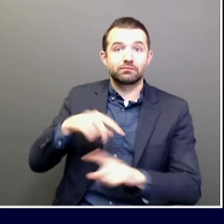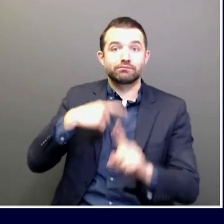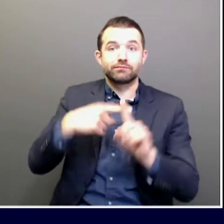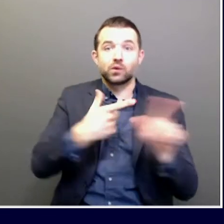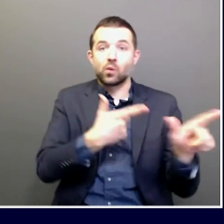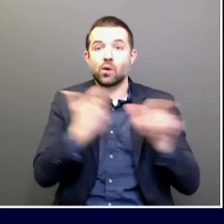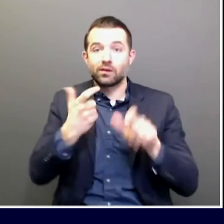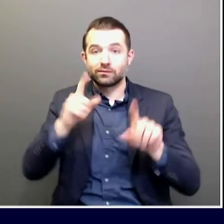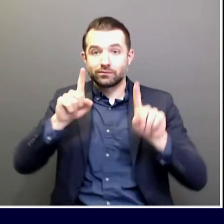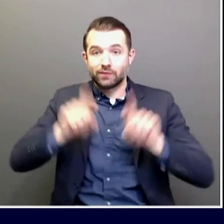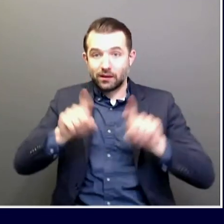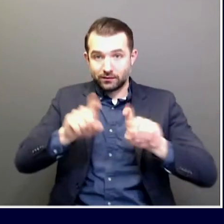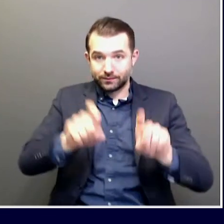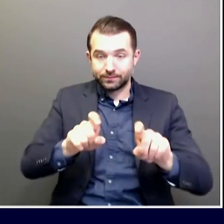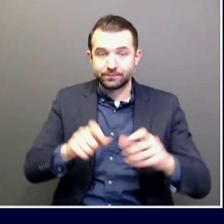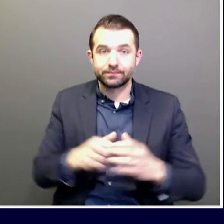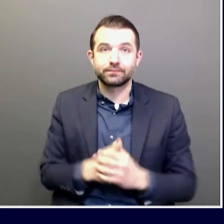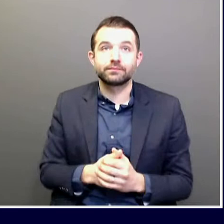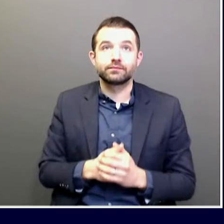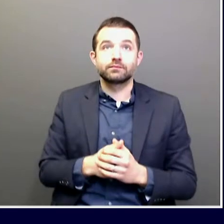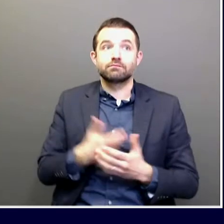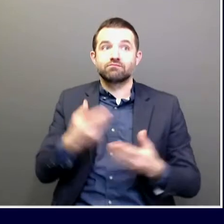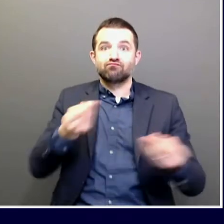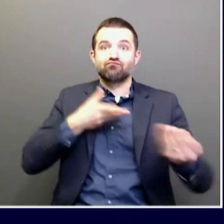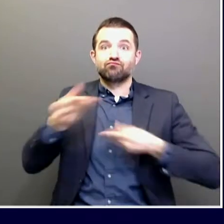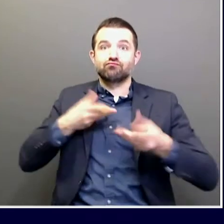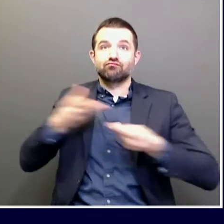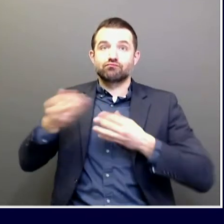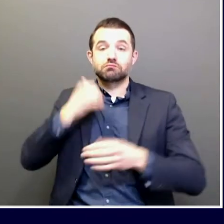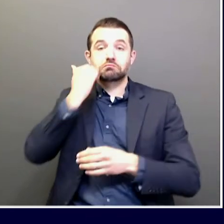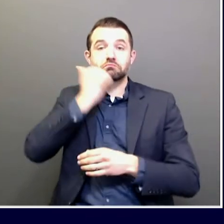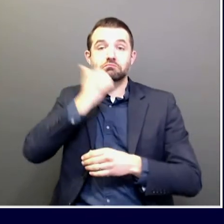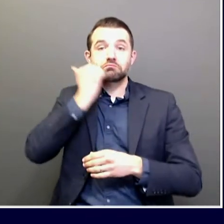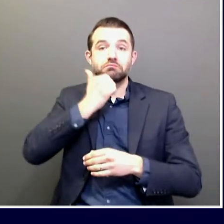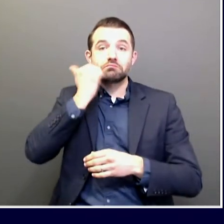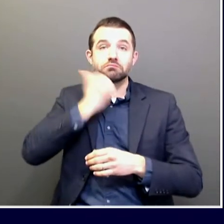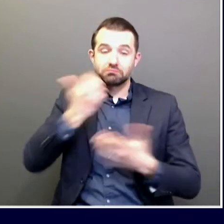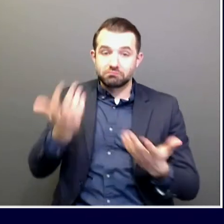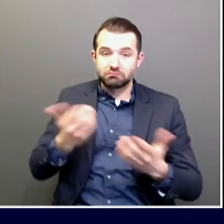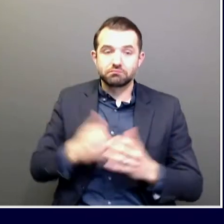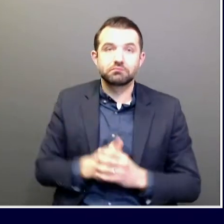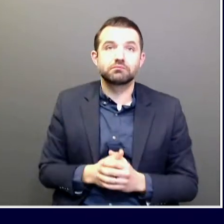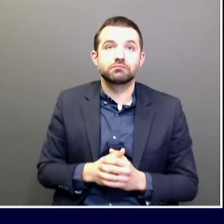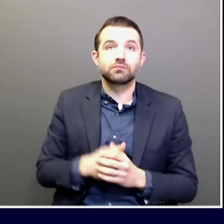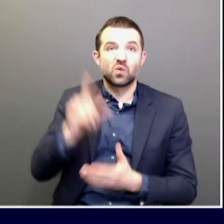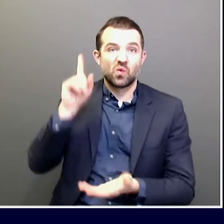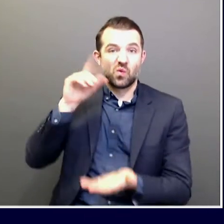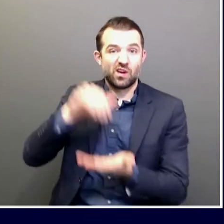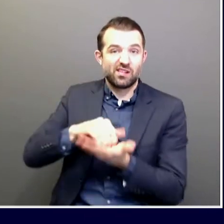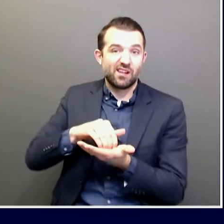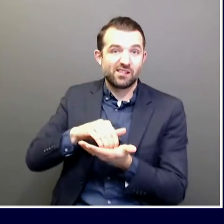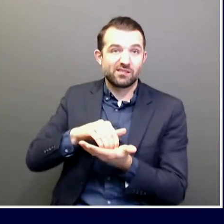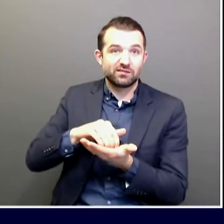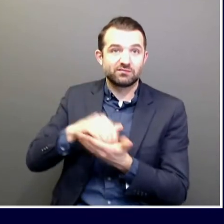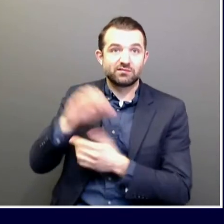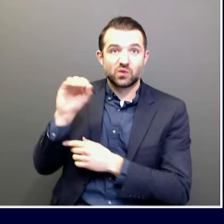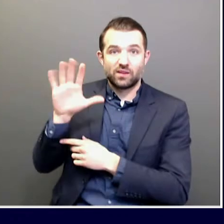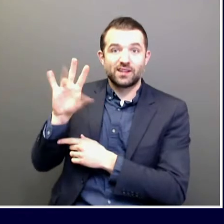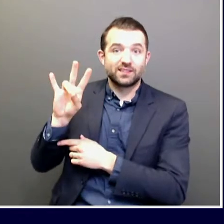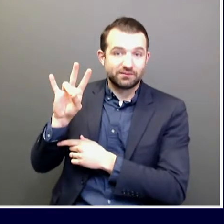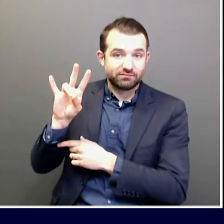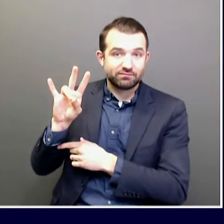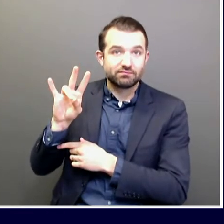1,665 just last week, the last time we spoke with you all. A quick reminder, if you are looking for